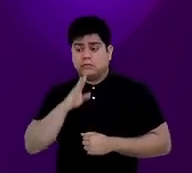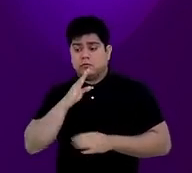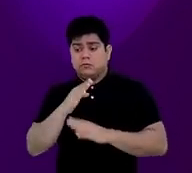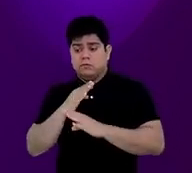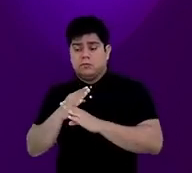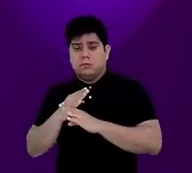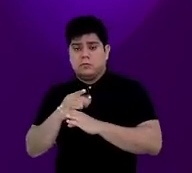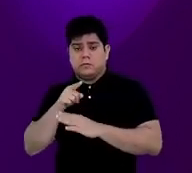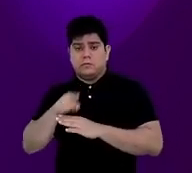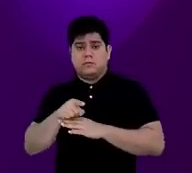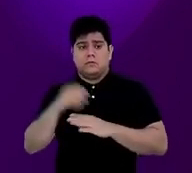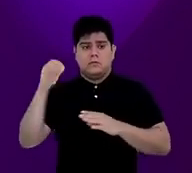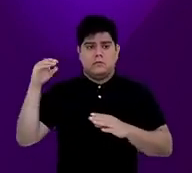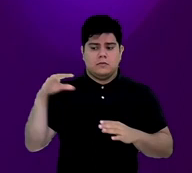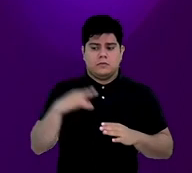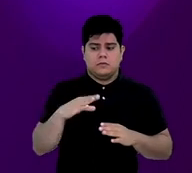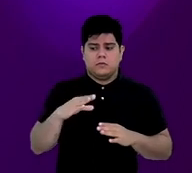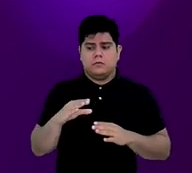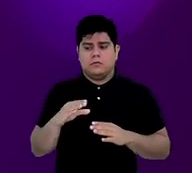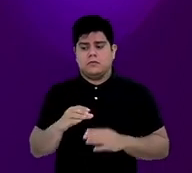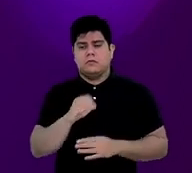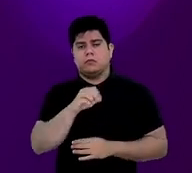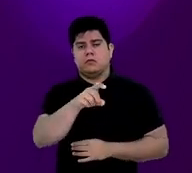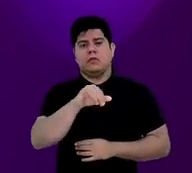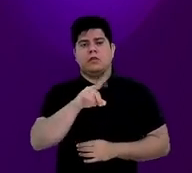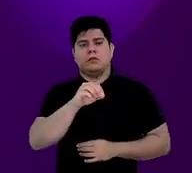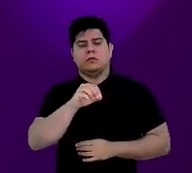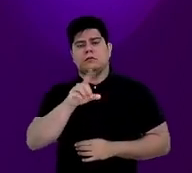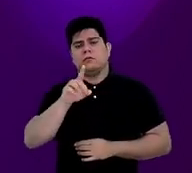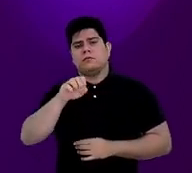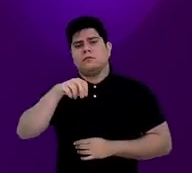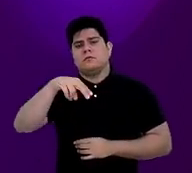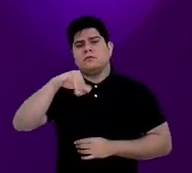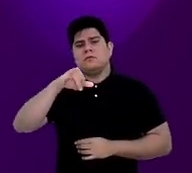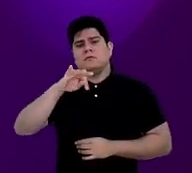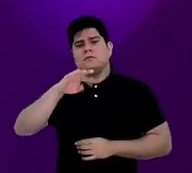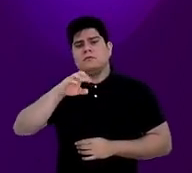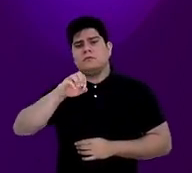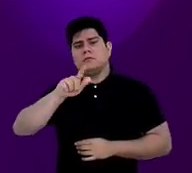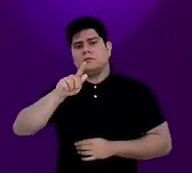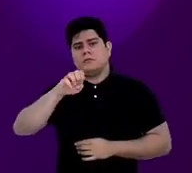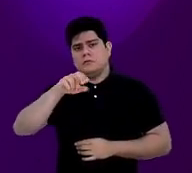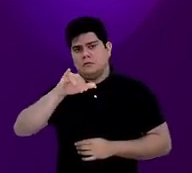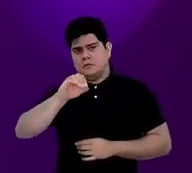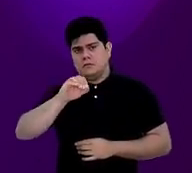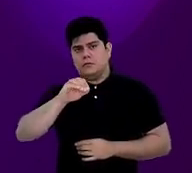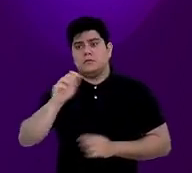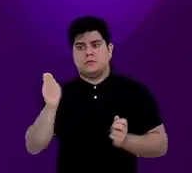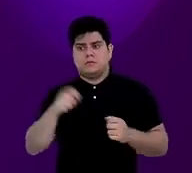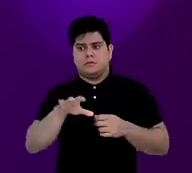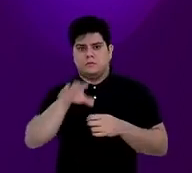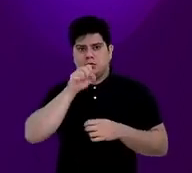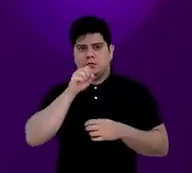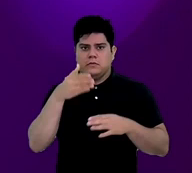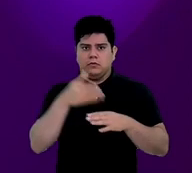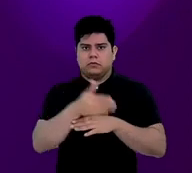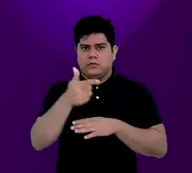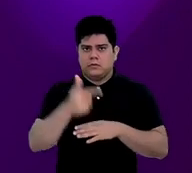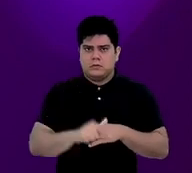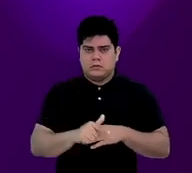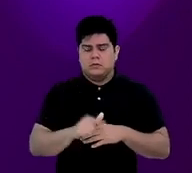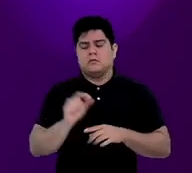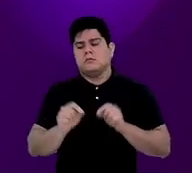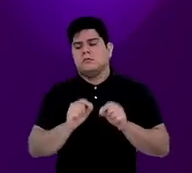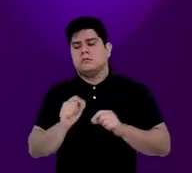oxide, allowing oxygen to go back in and speed up the electron transport. You get